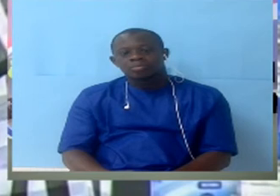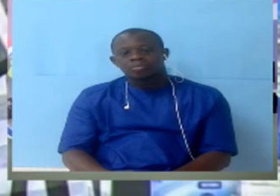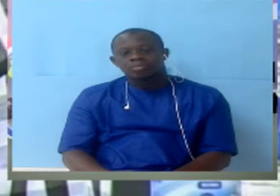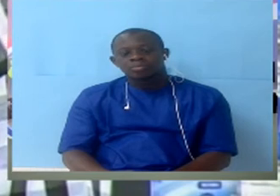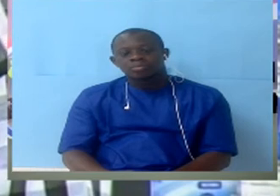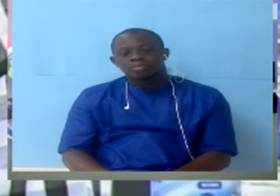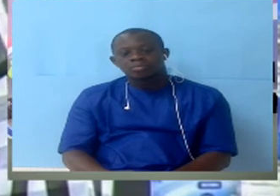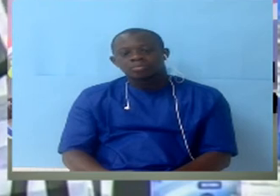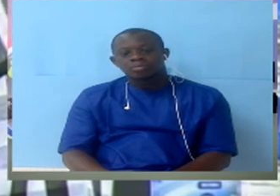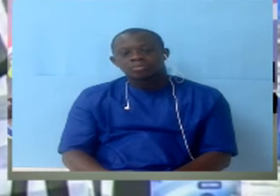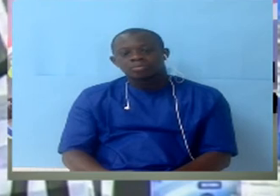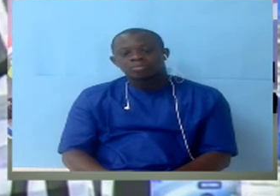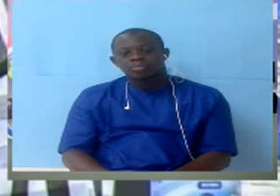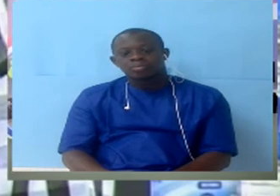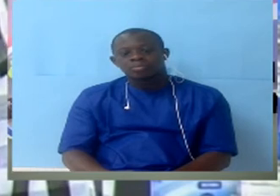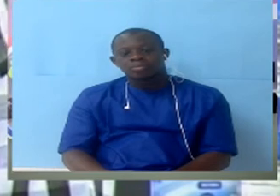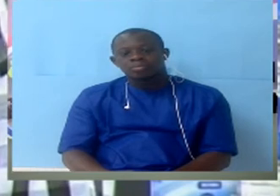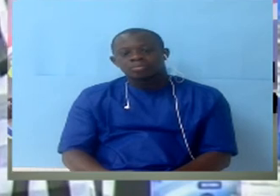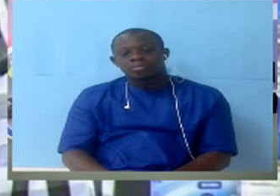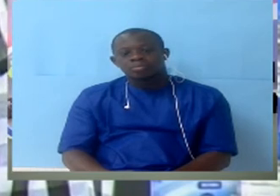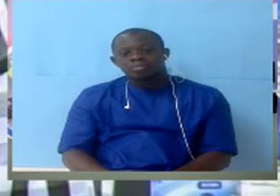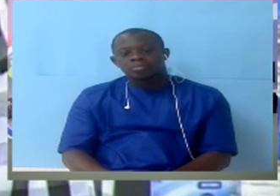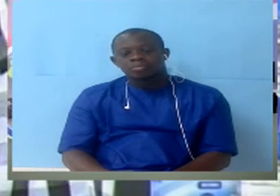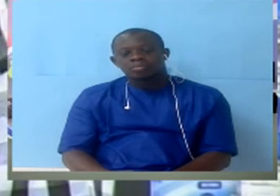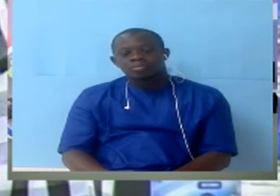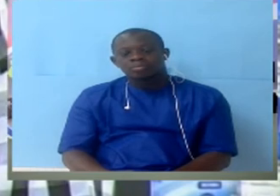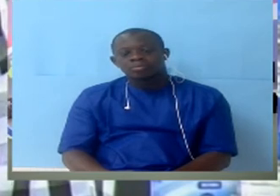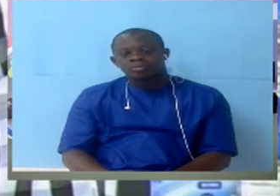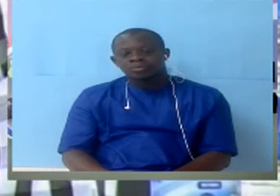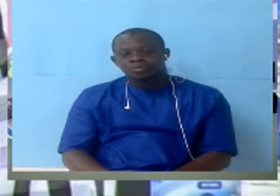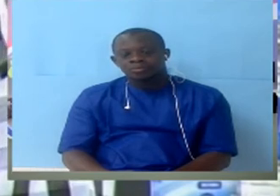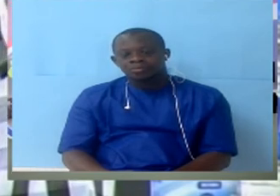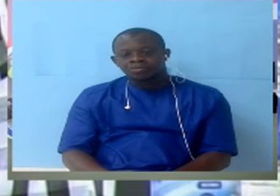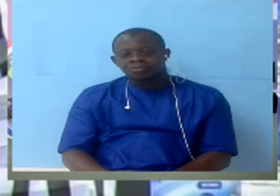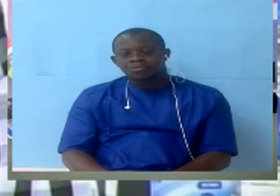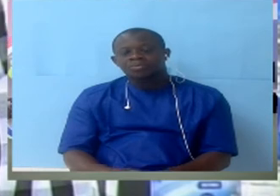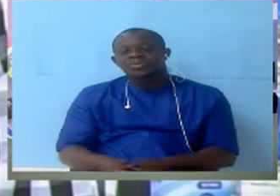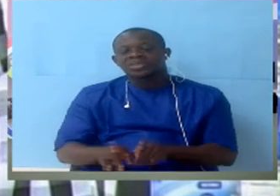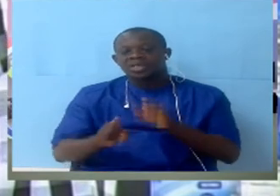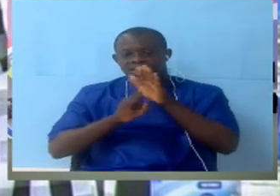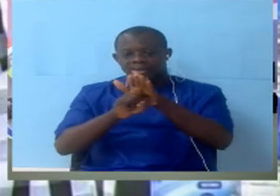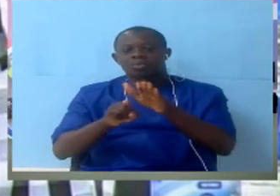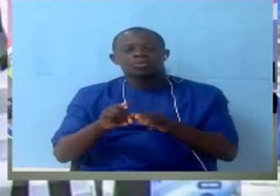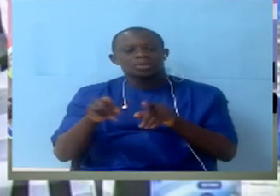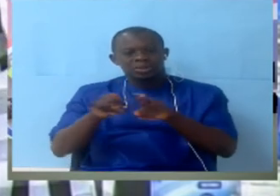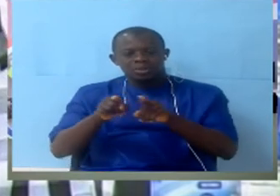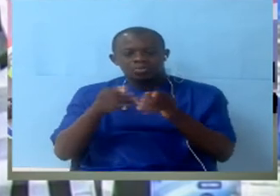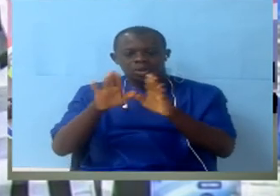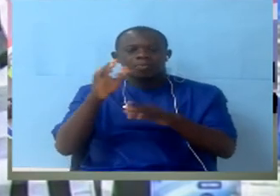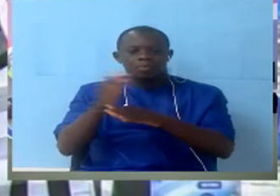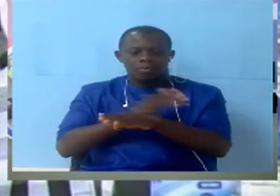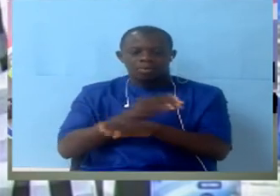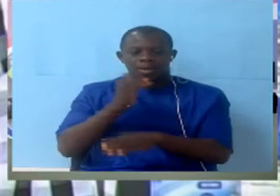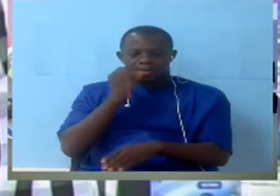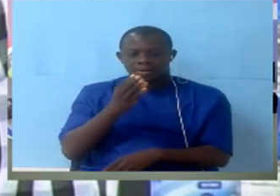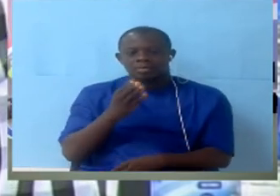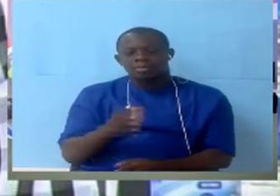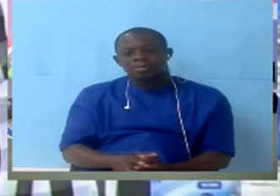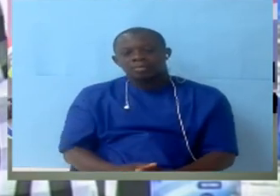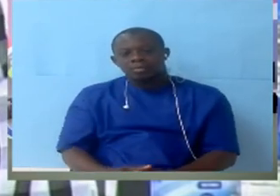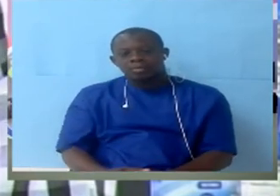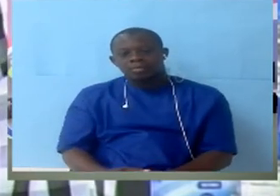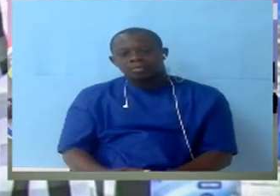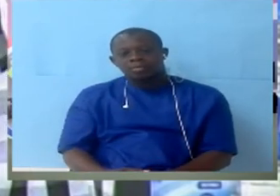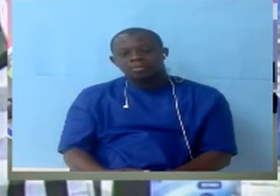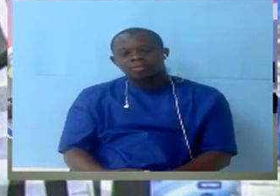Example on simundi no. Example that I can give. Kung ano for nyamendro? As I said.